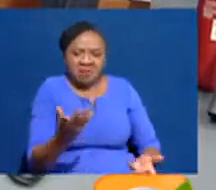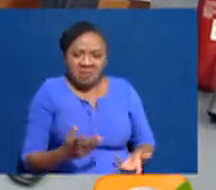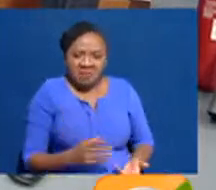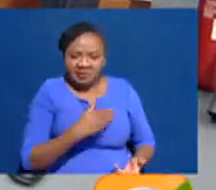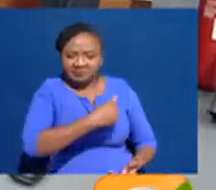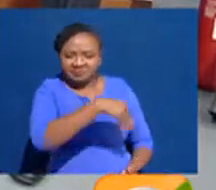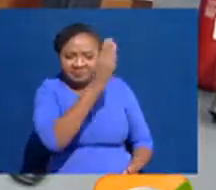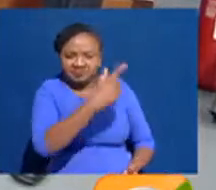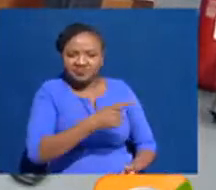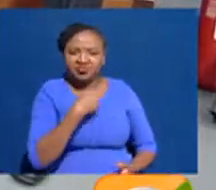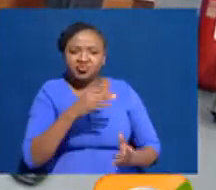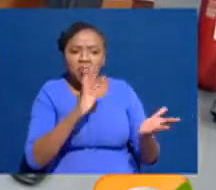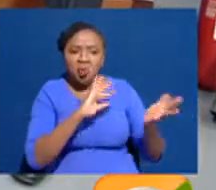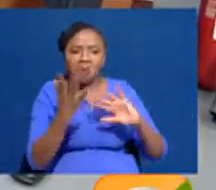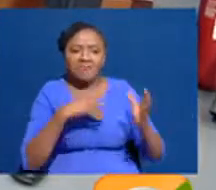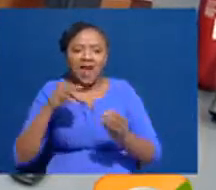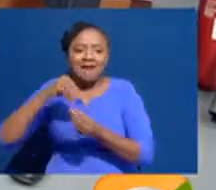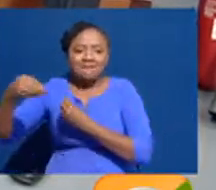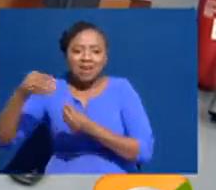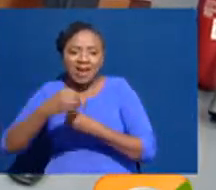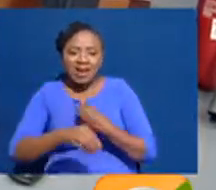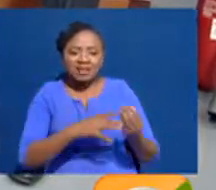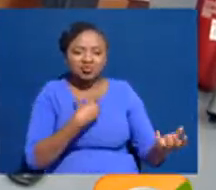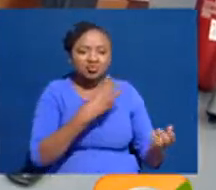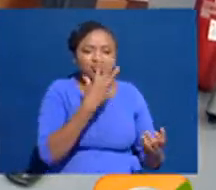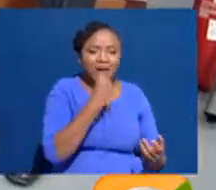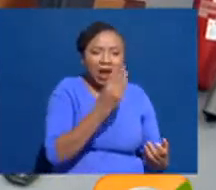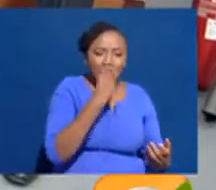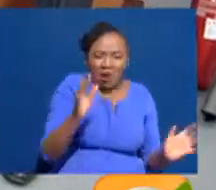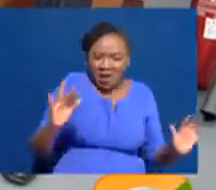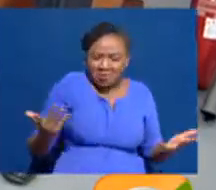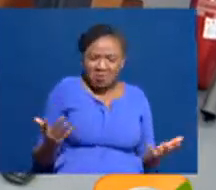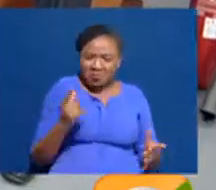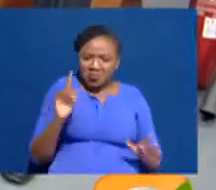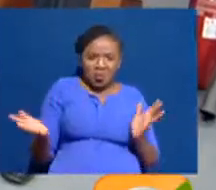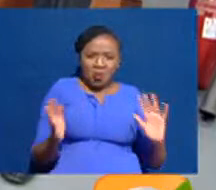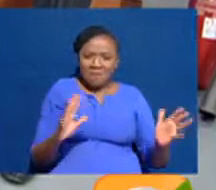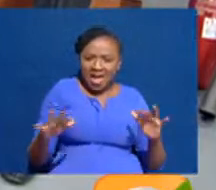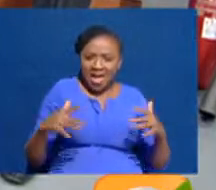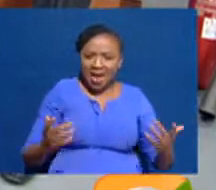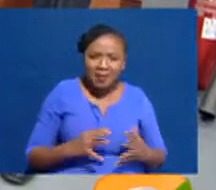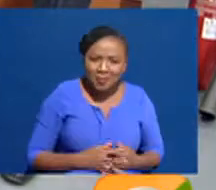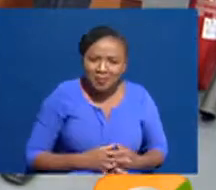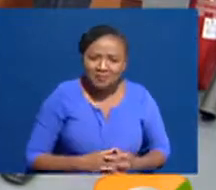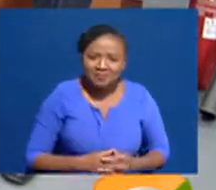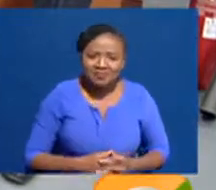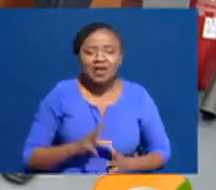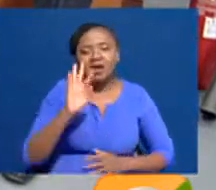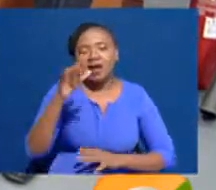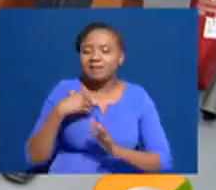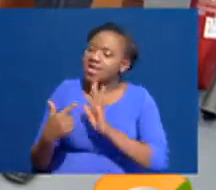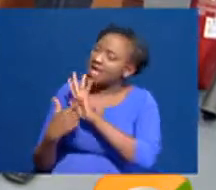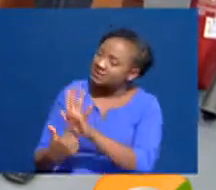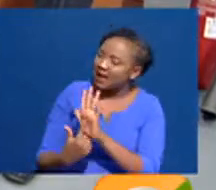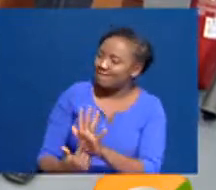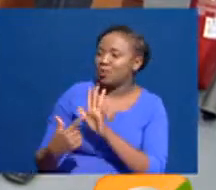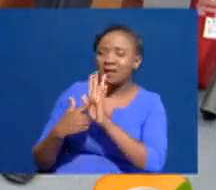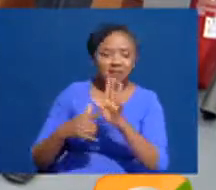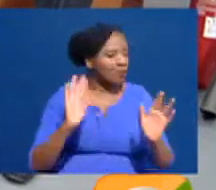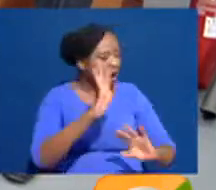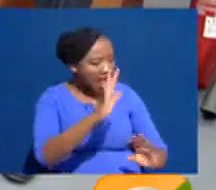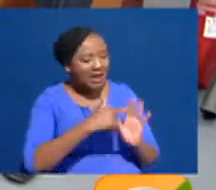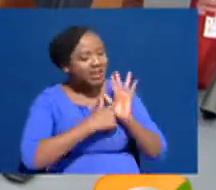compare apples to apples. Don't come in and compare bananas to apples. These are figurative examples. It is not figurative example. Figurative example. Be